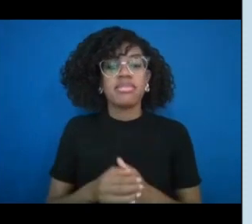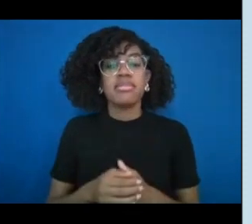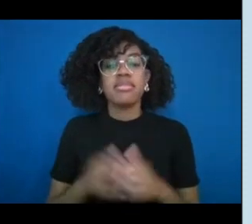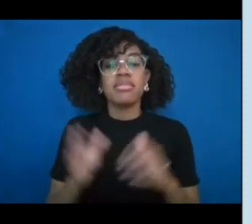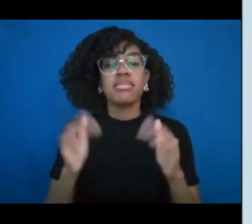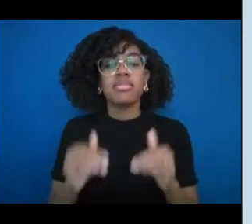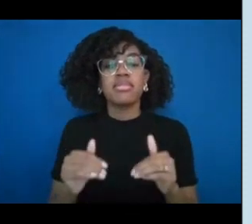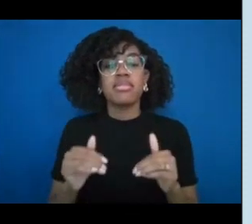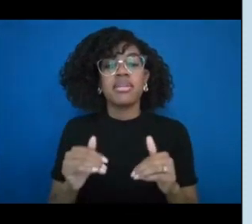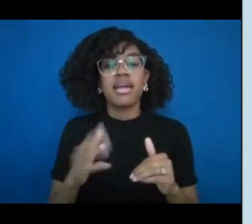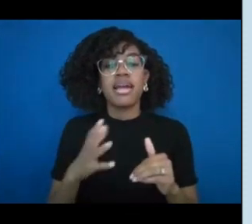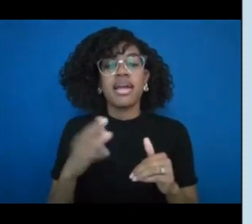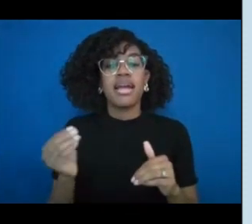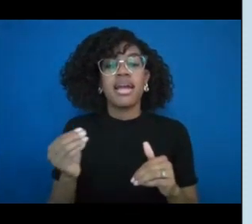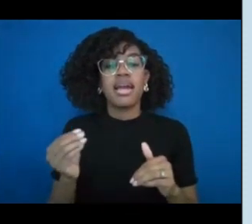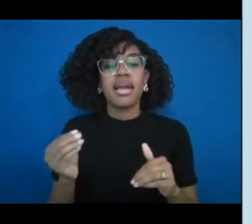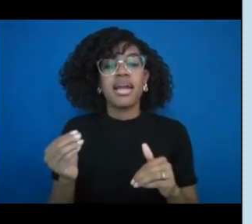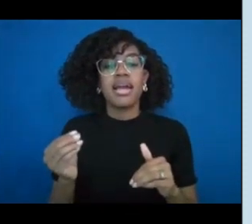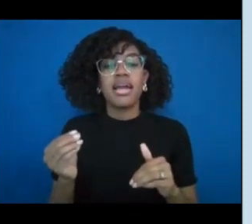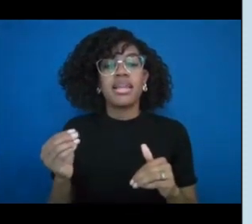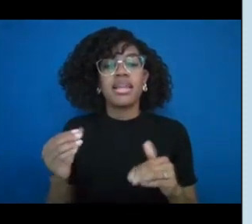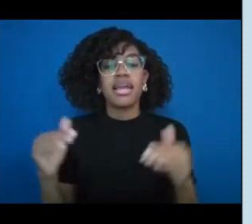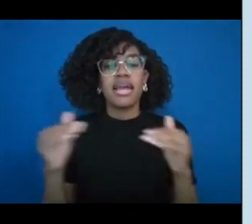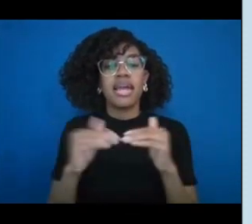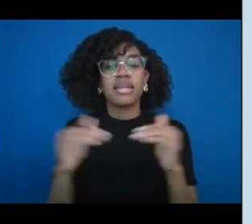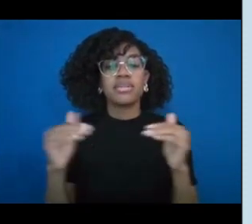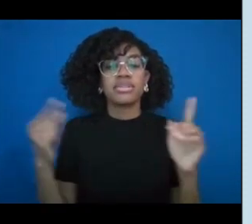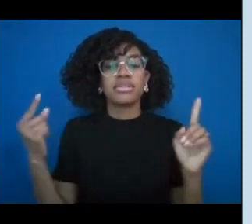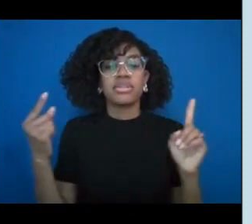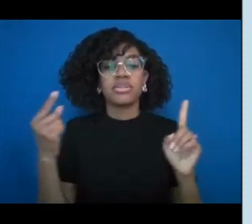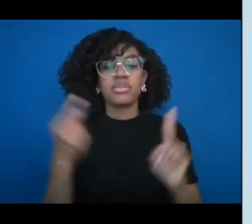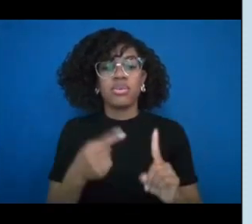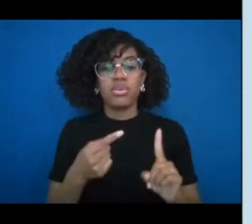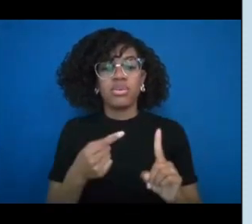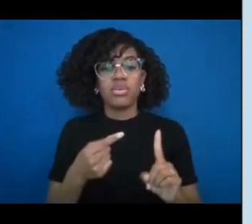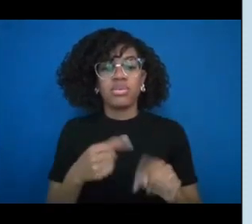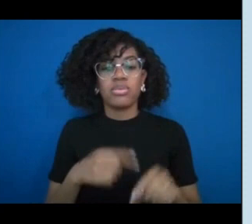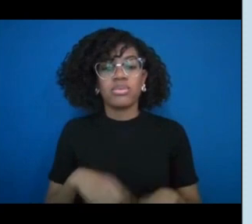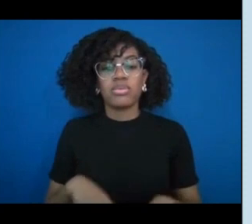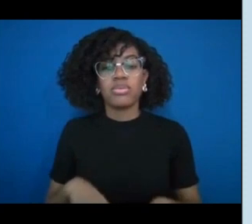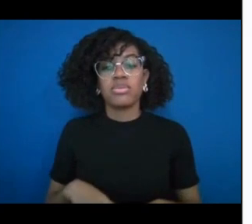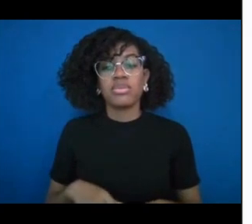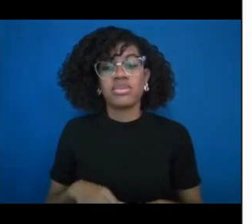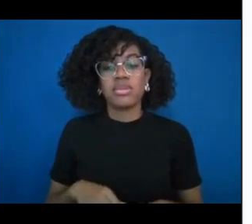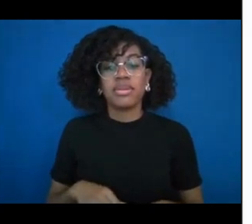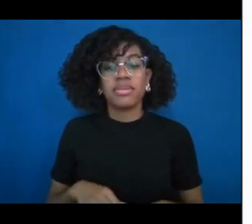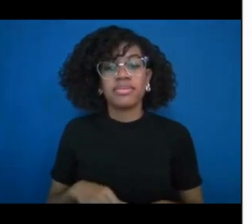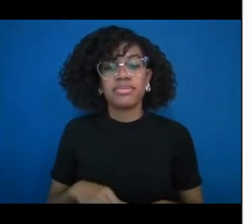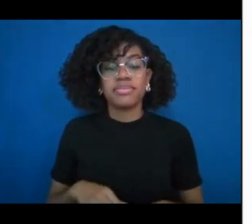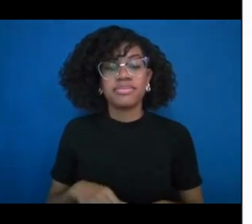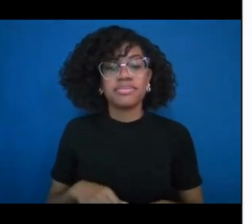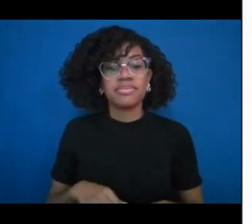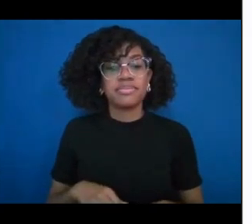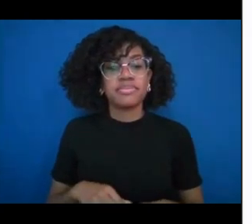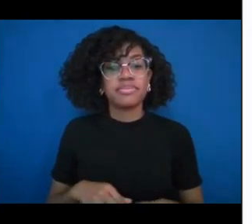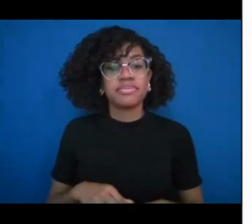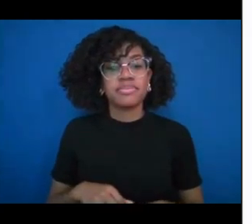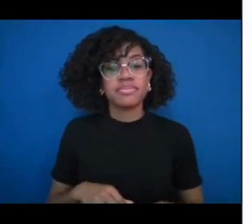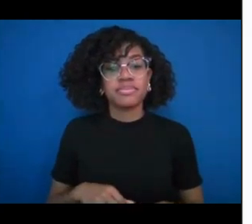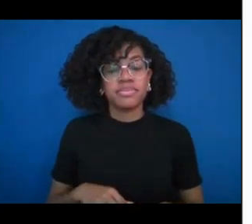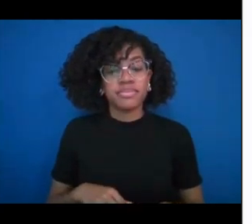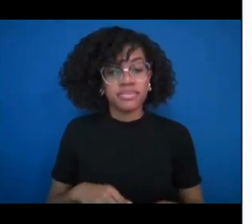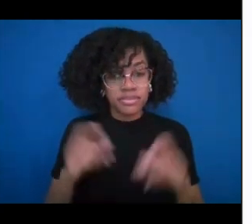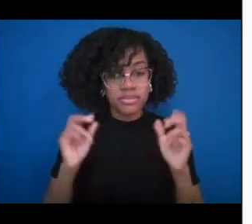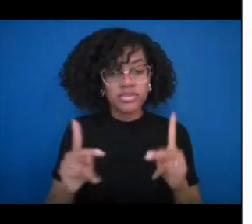track progress toward climate resilience, as well as economic and equity goals. Okay, so those